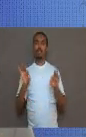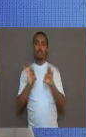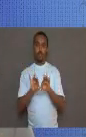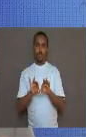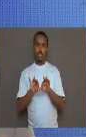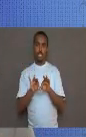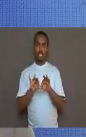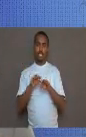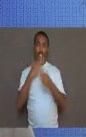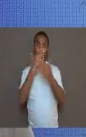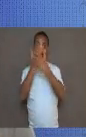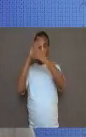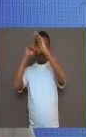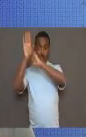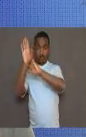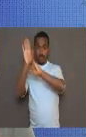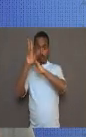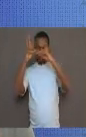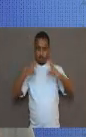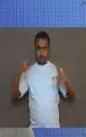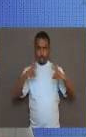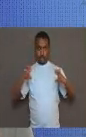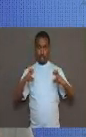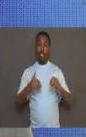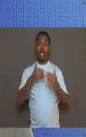of space exploration.